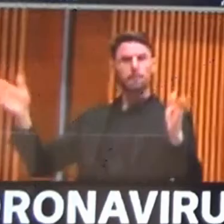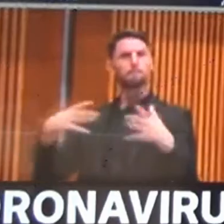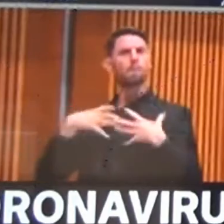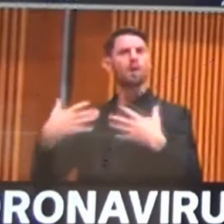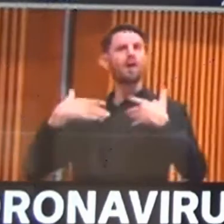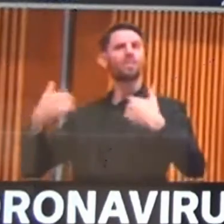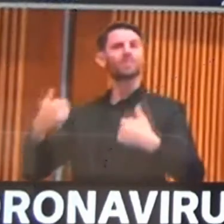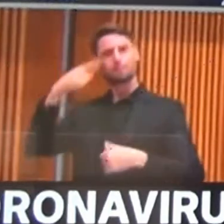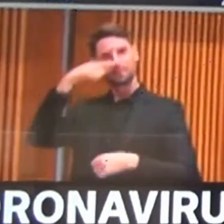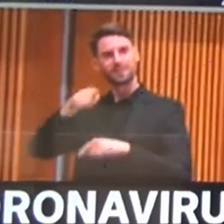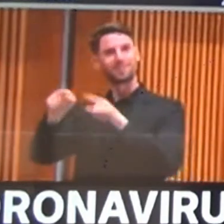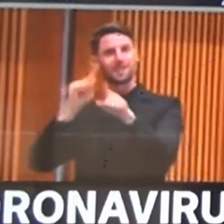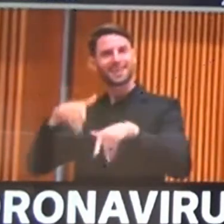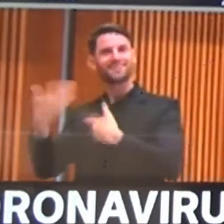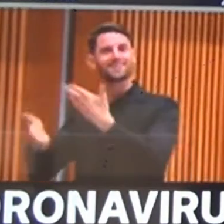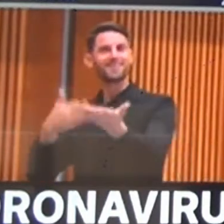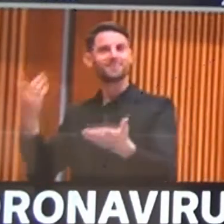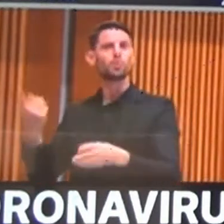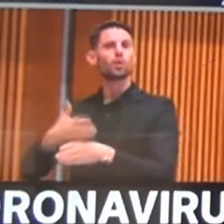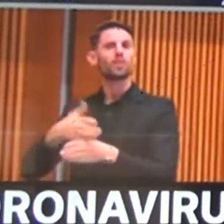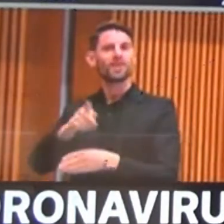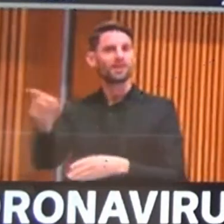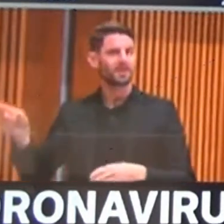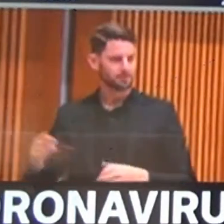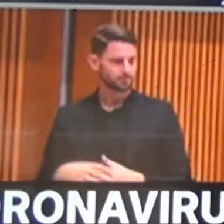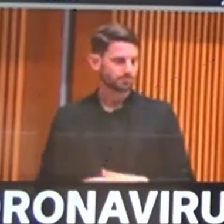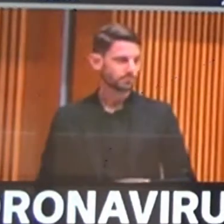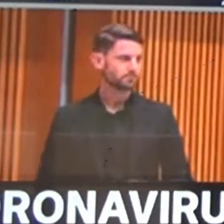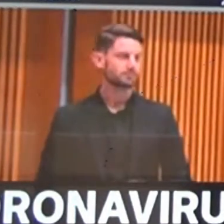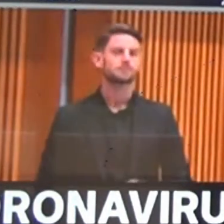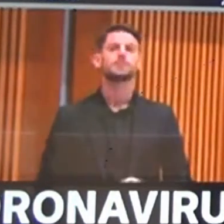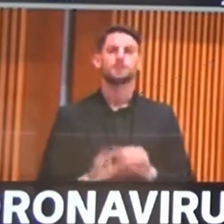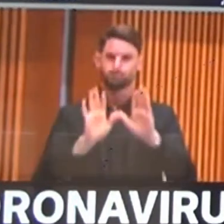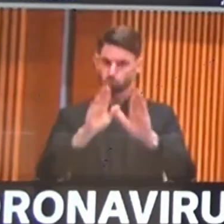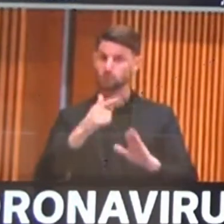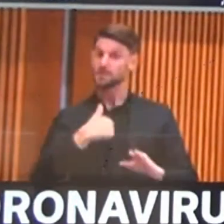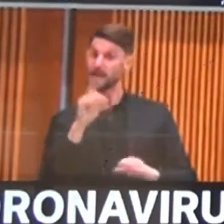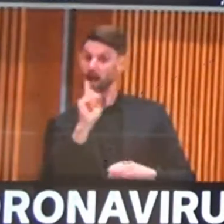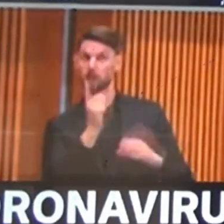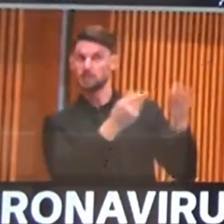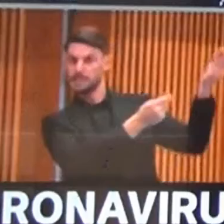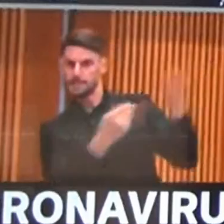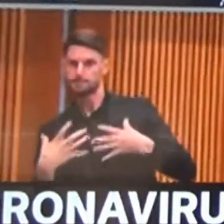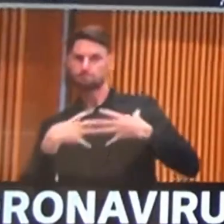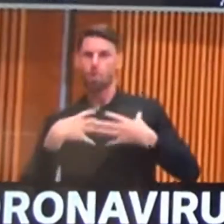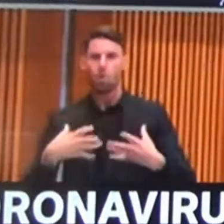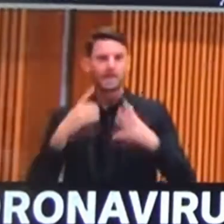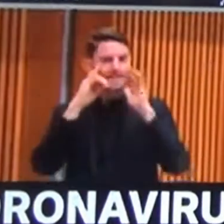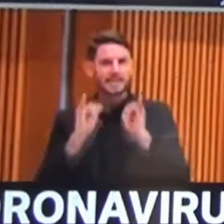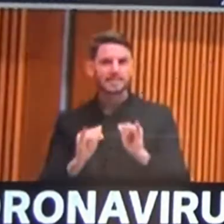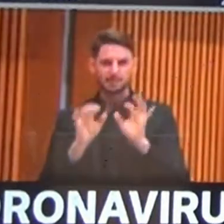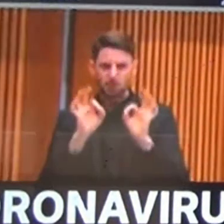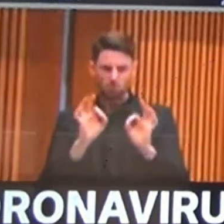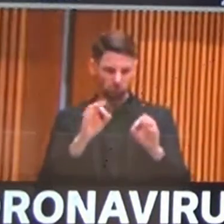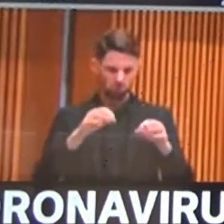have a constant bridge, and we're doing two things here: bringing tests in, I would have to check the specific number, but